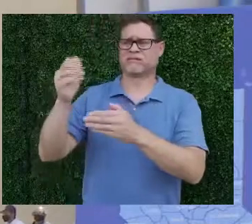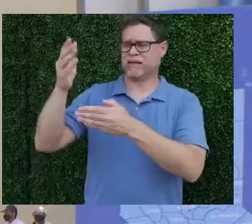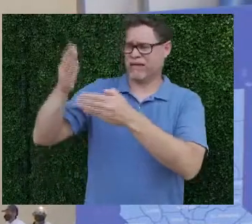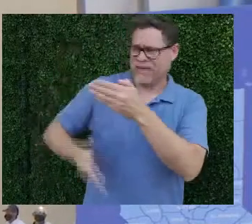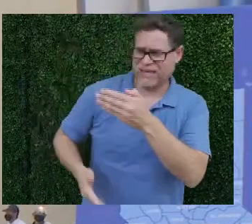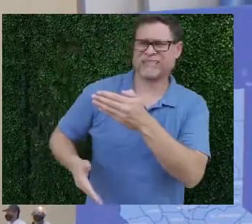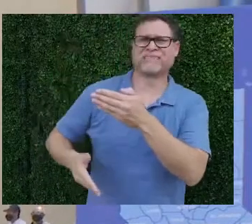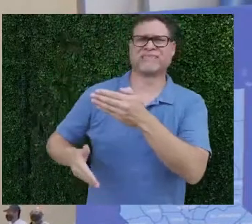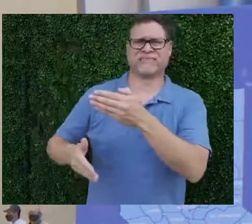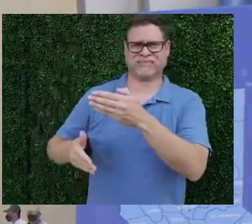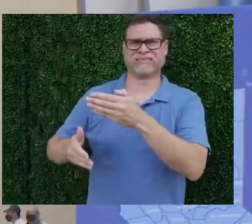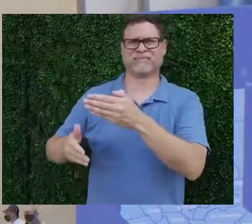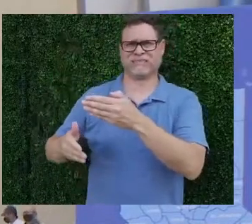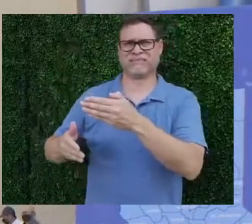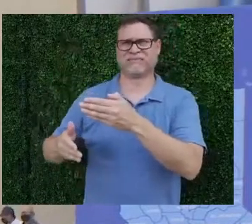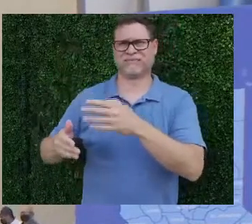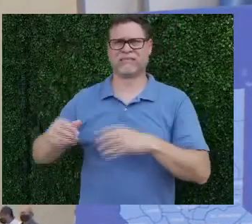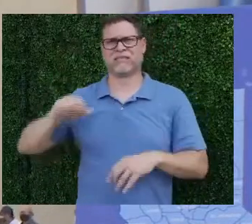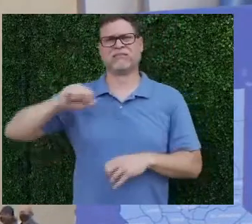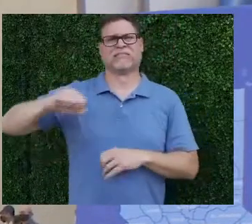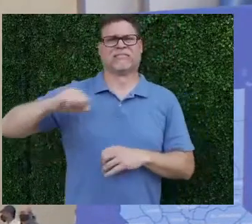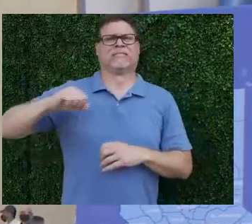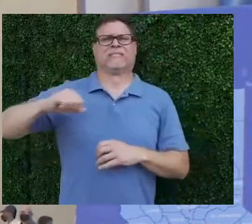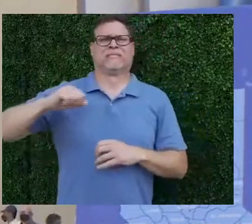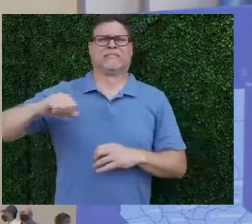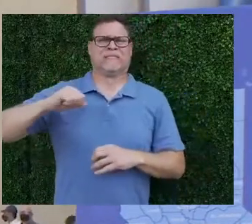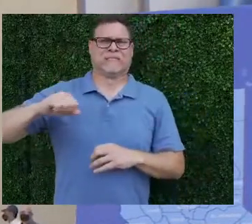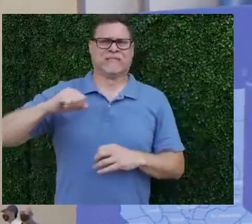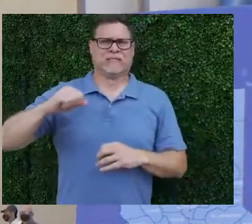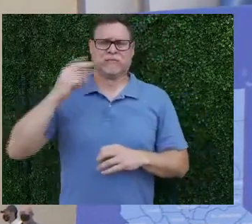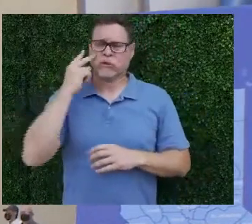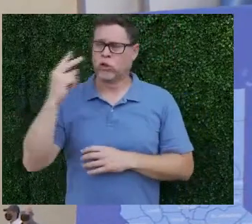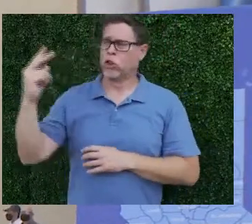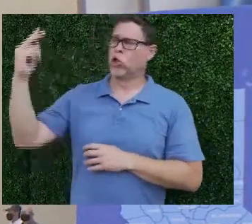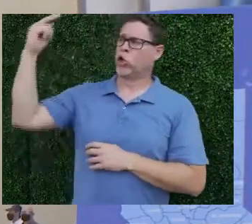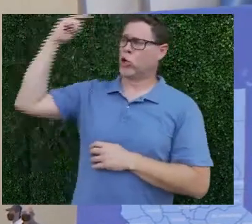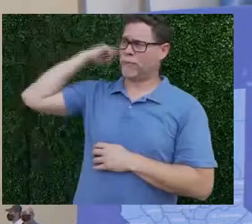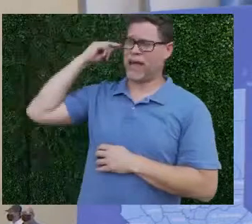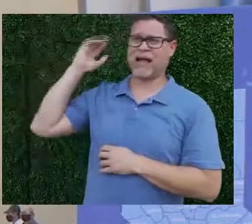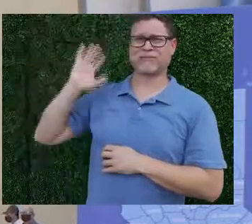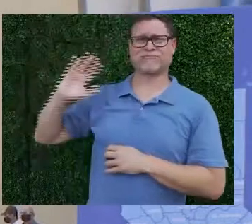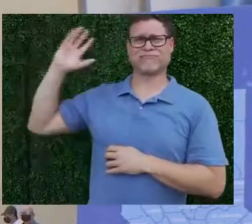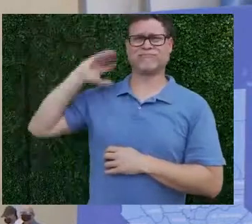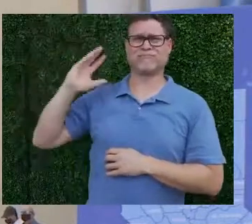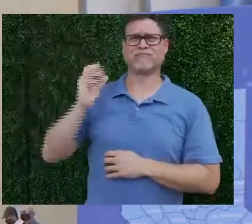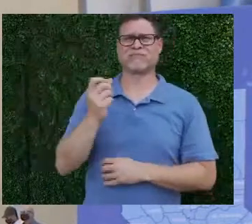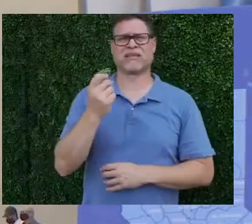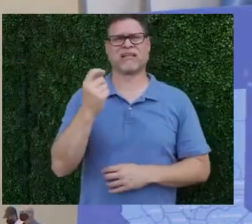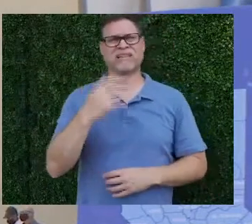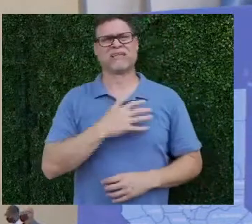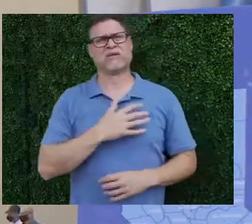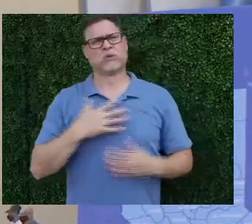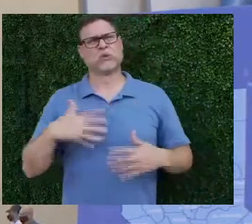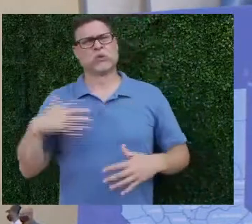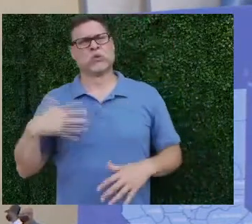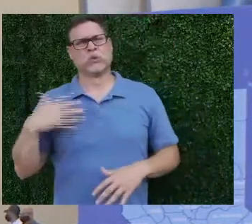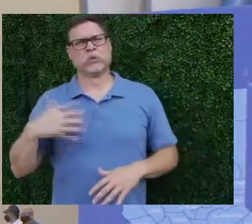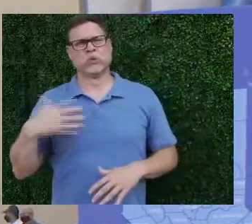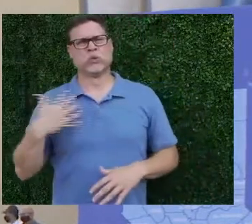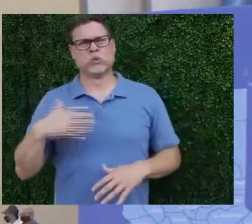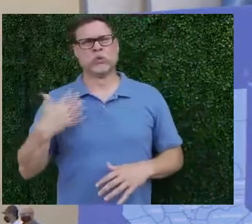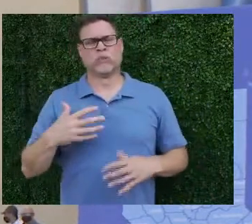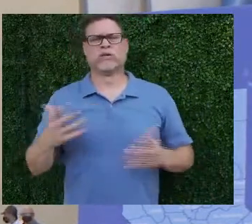was definitely tested. And to look back now to where we were, it's a little eerie, but also